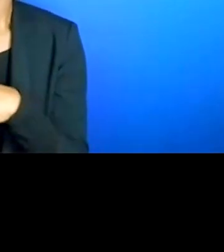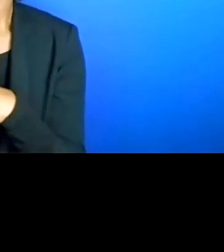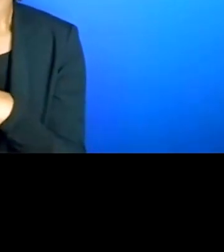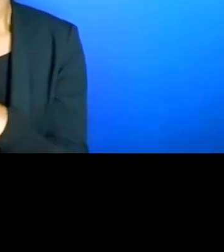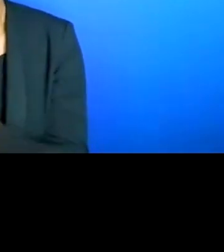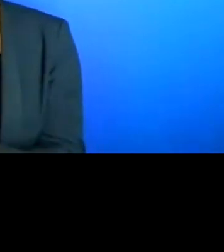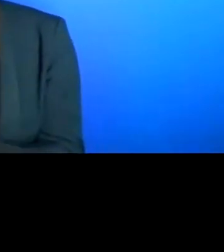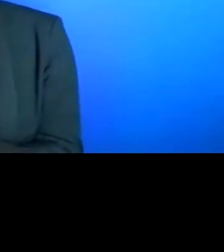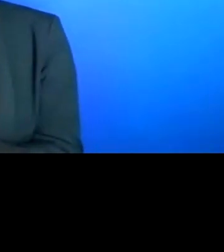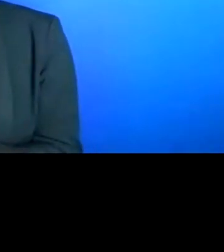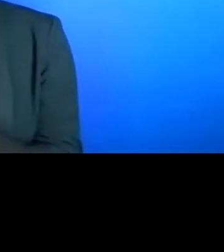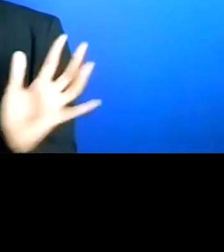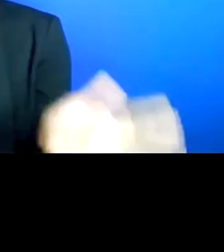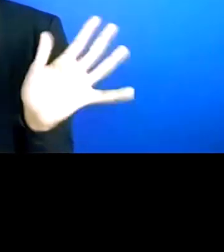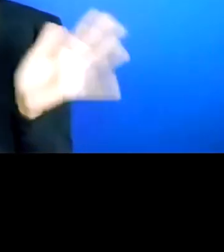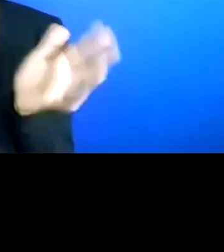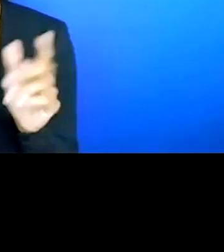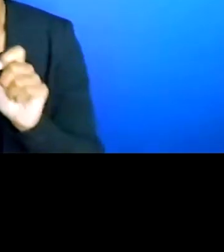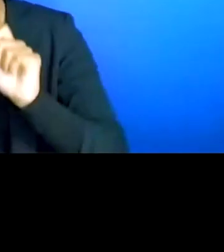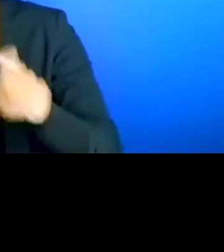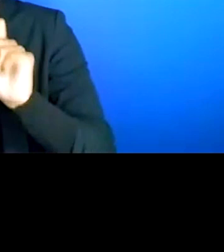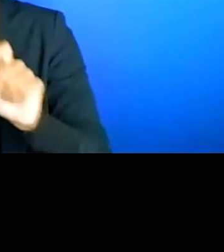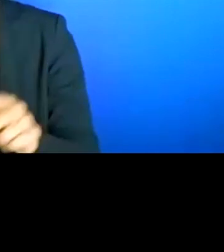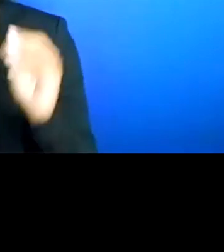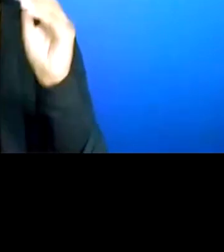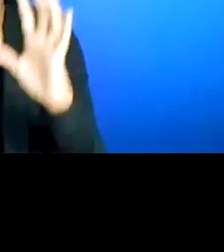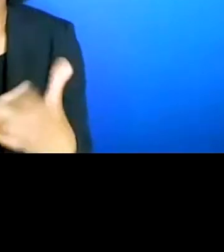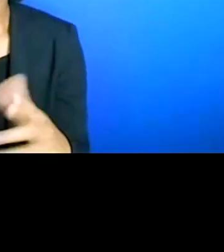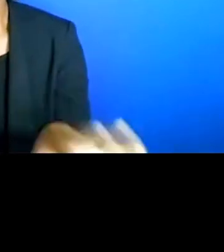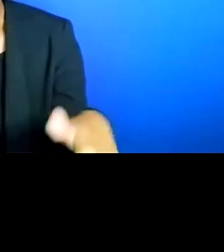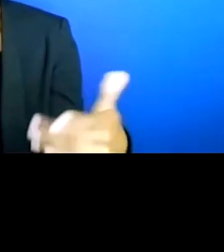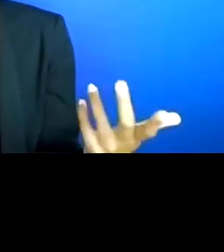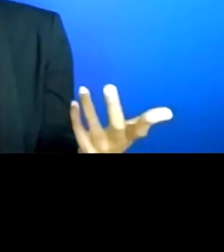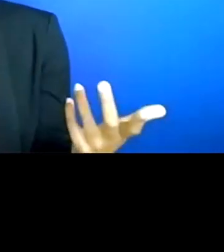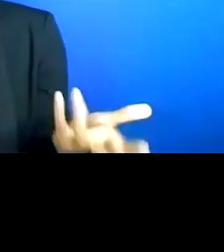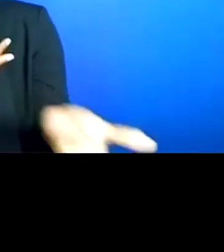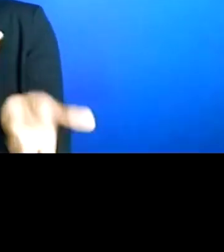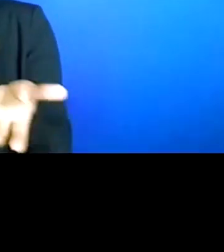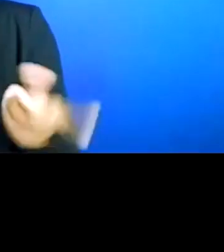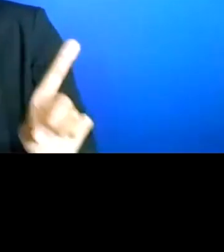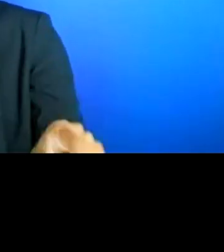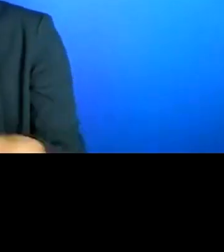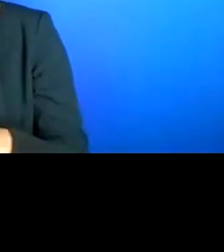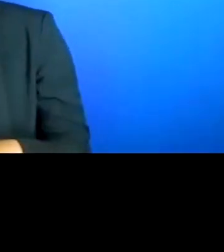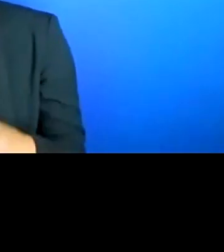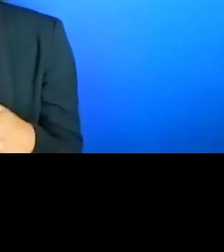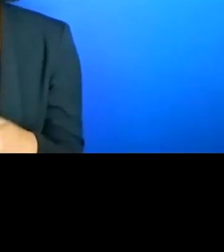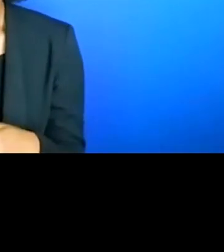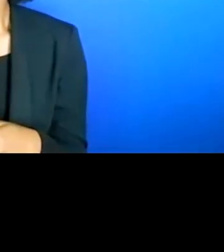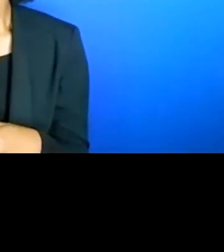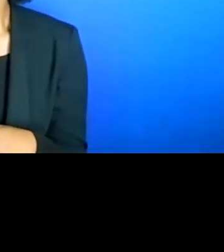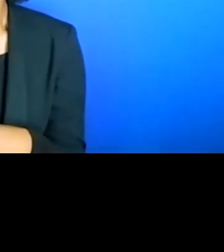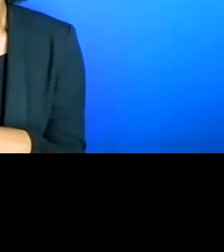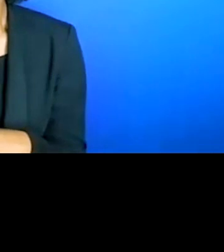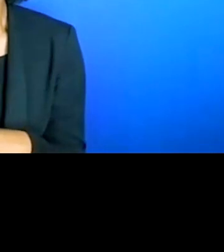we can talk and ask questions. Instructors, this will be a very informal time. We like to think about this if we were at the AERA annual